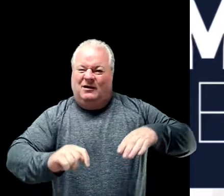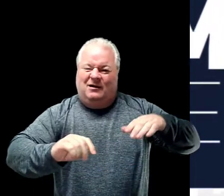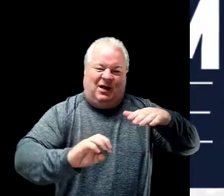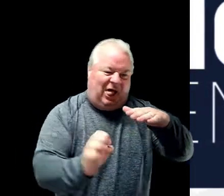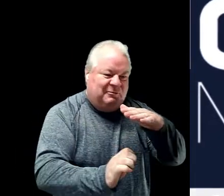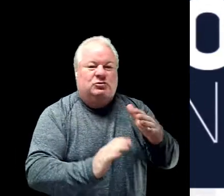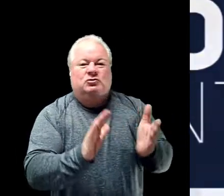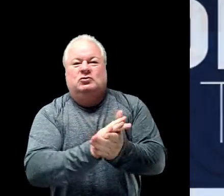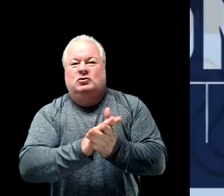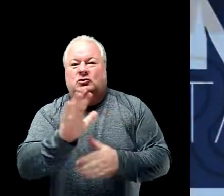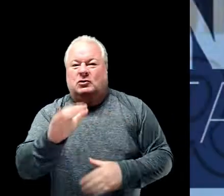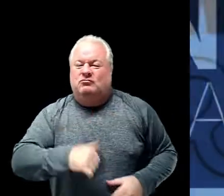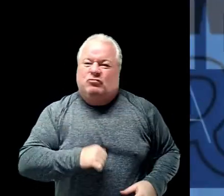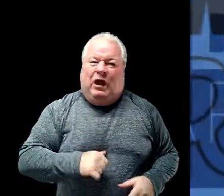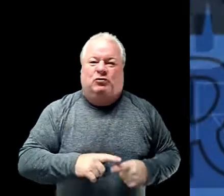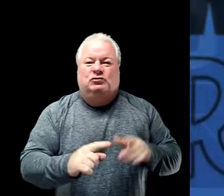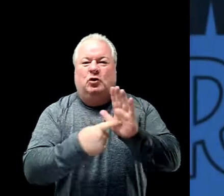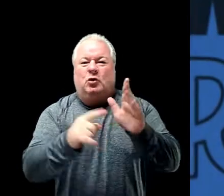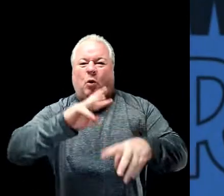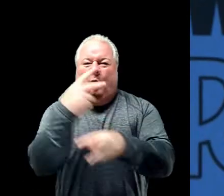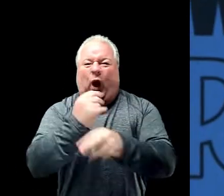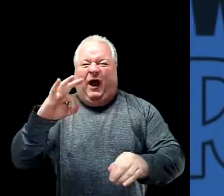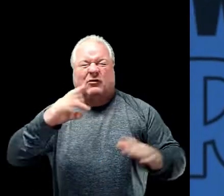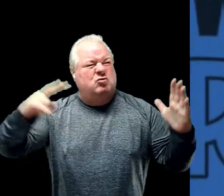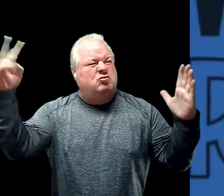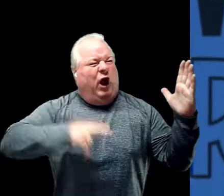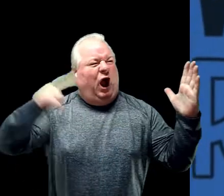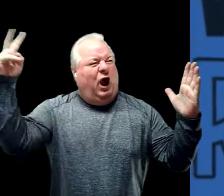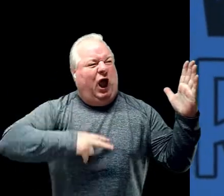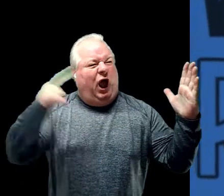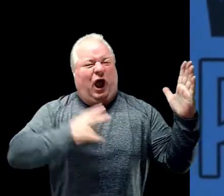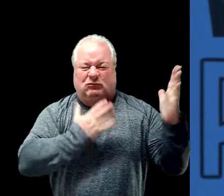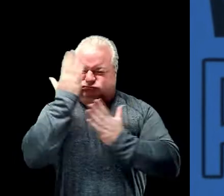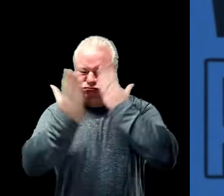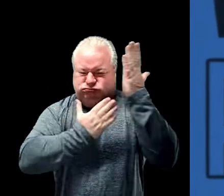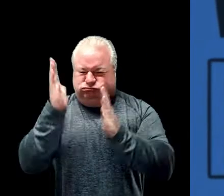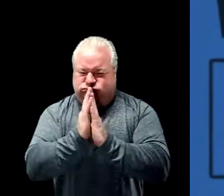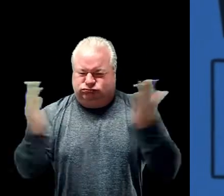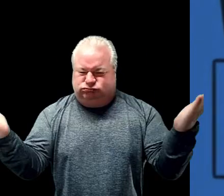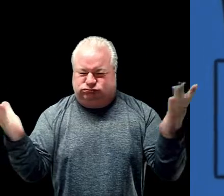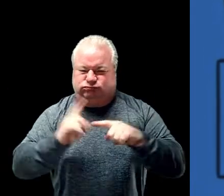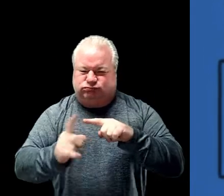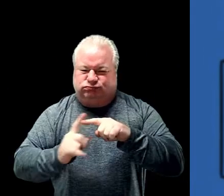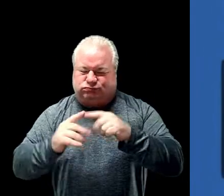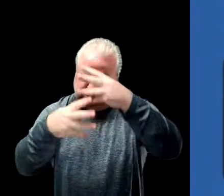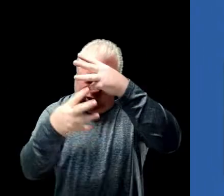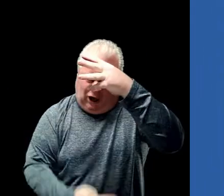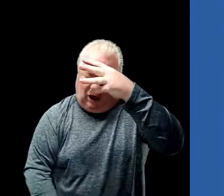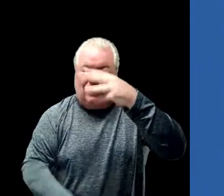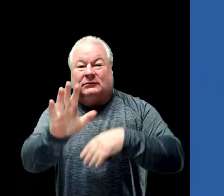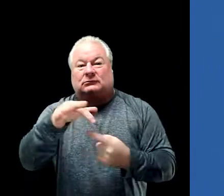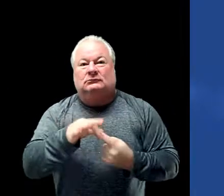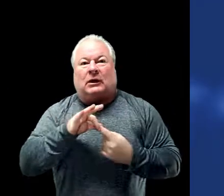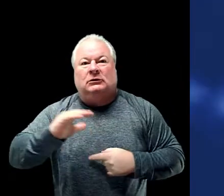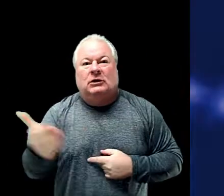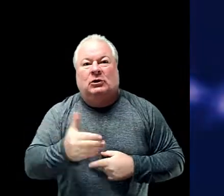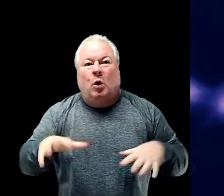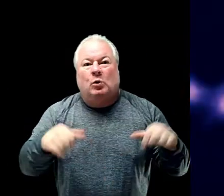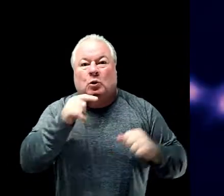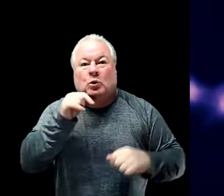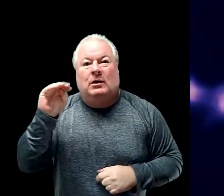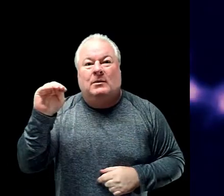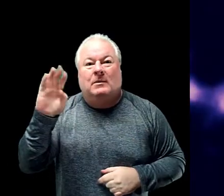School is proud to present World of Reading. And now here's today's special